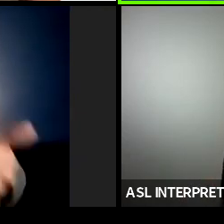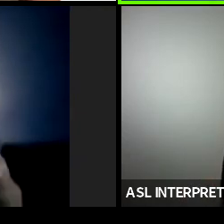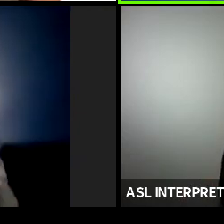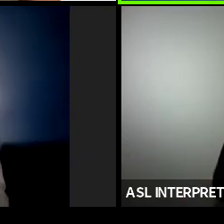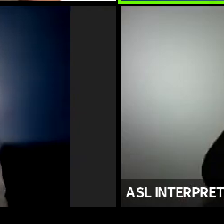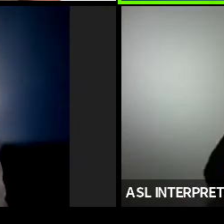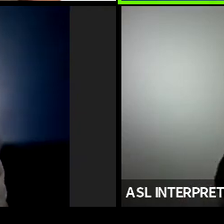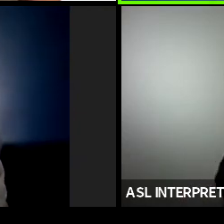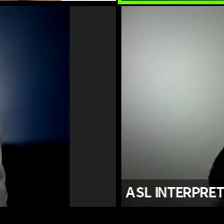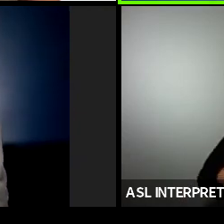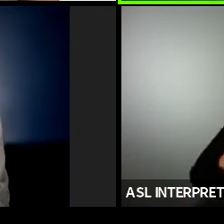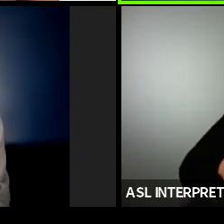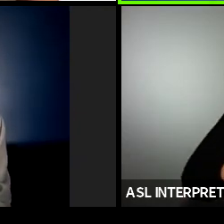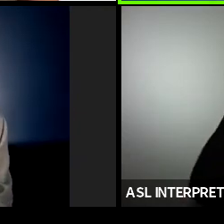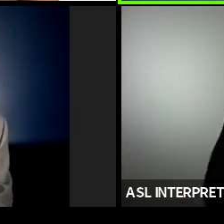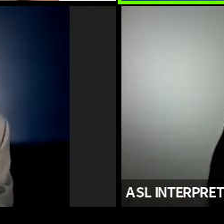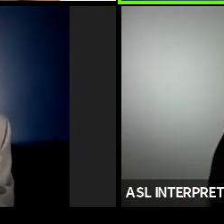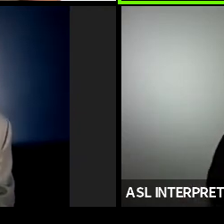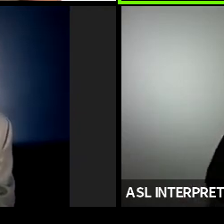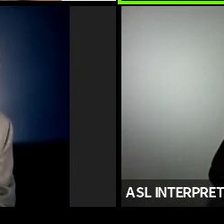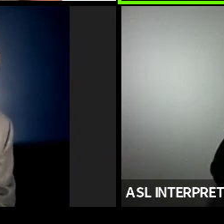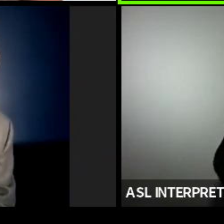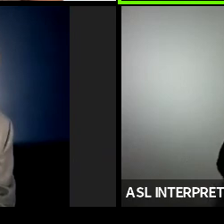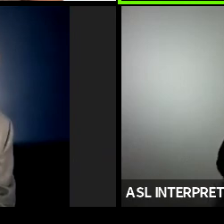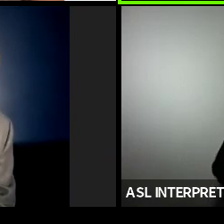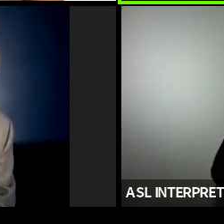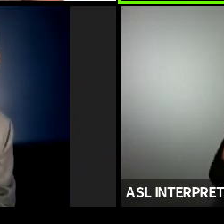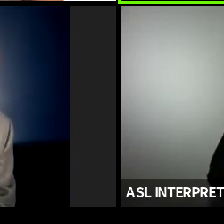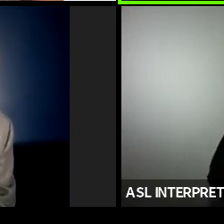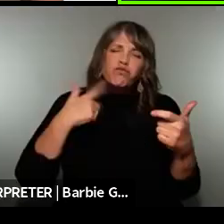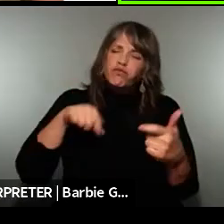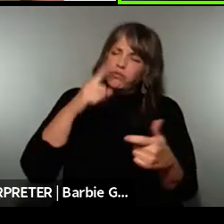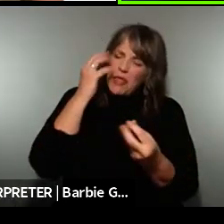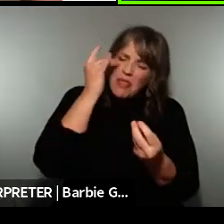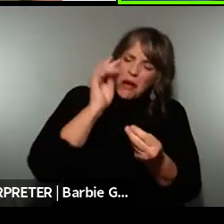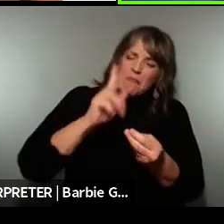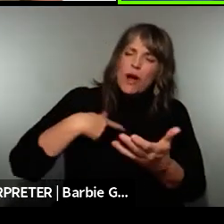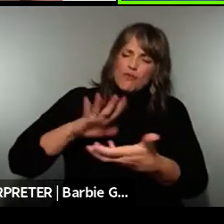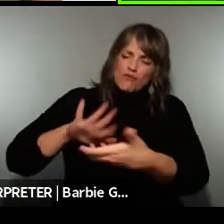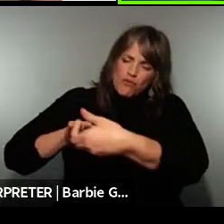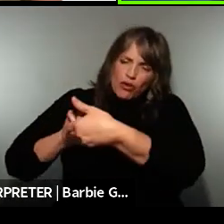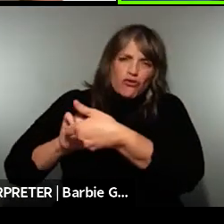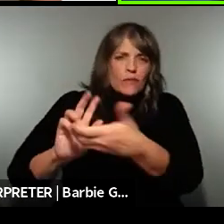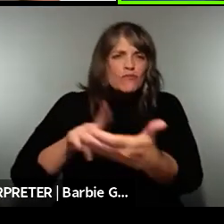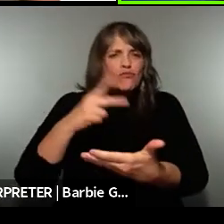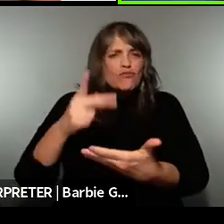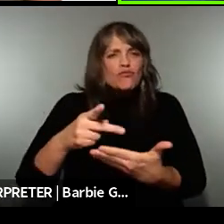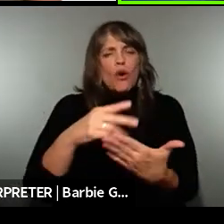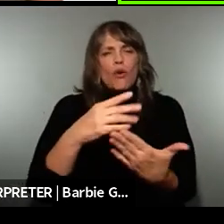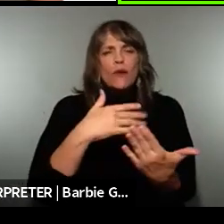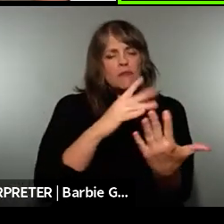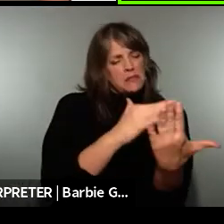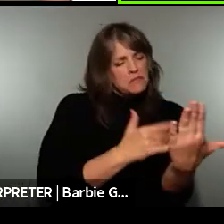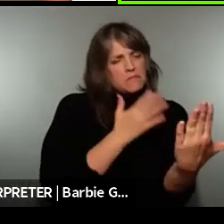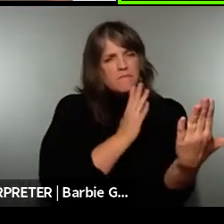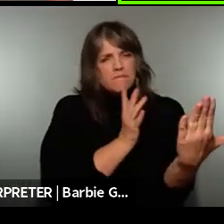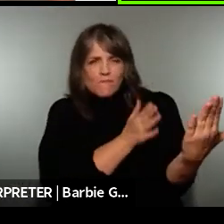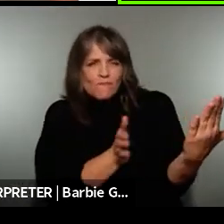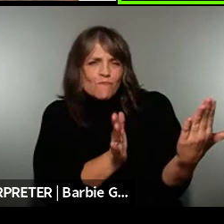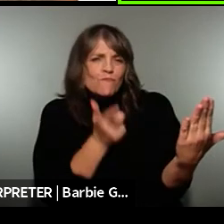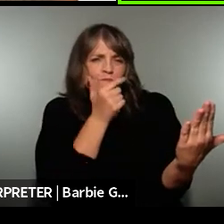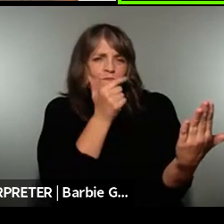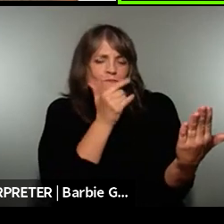largely about our like partnerships and our programming and what we do with our partners. I mean, something as simple